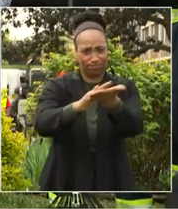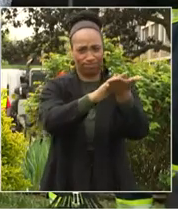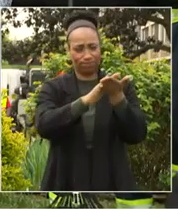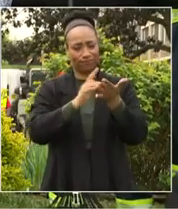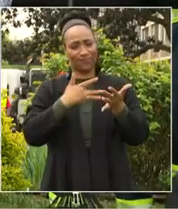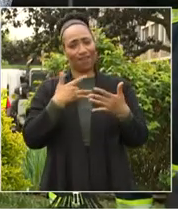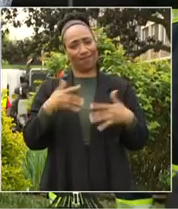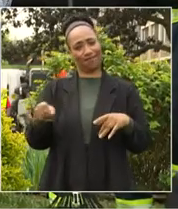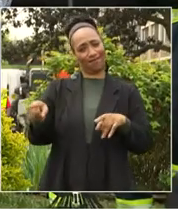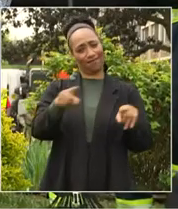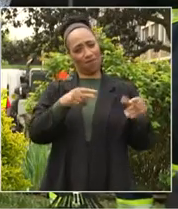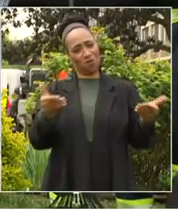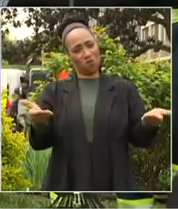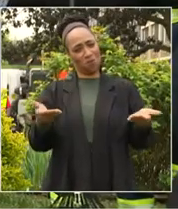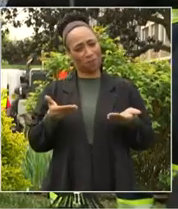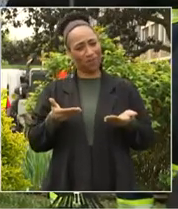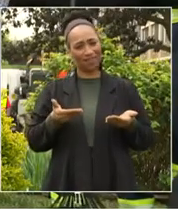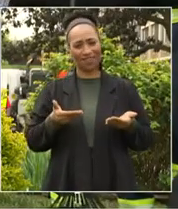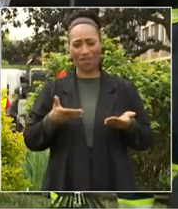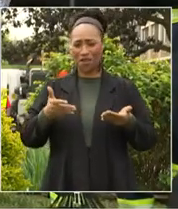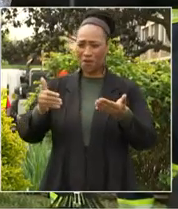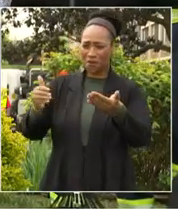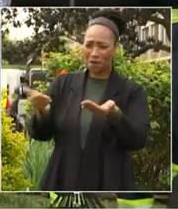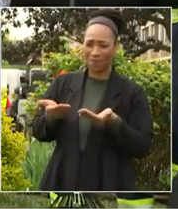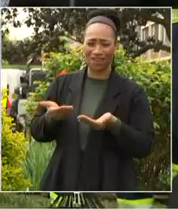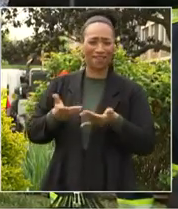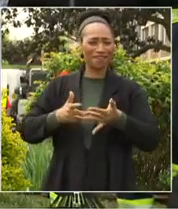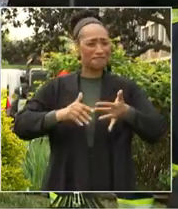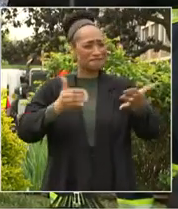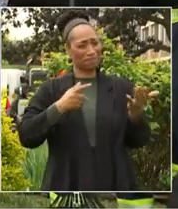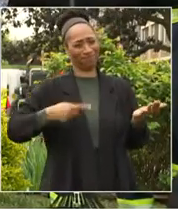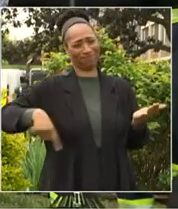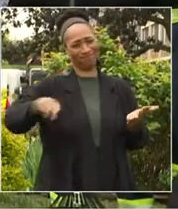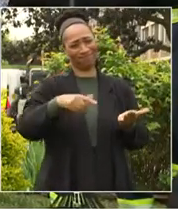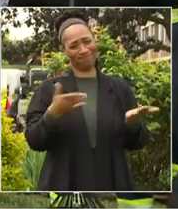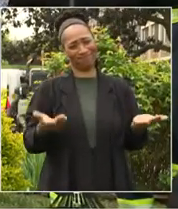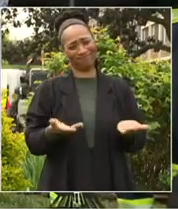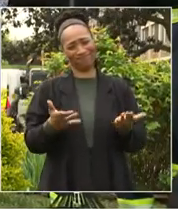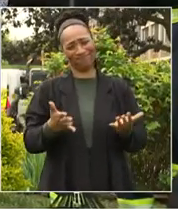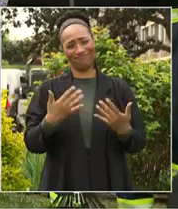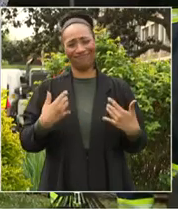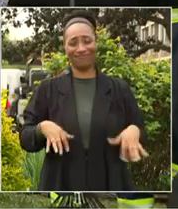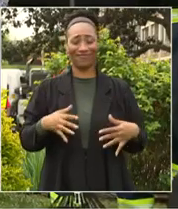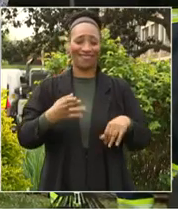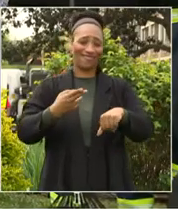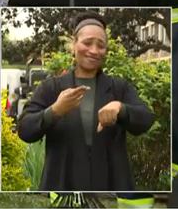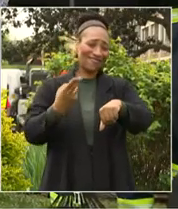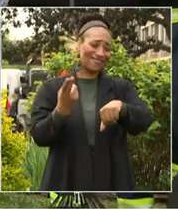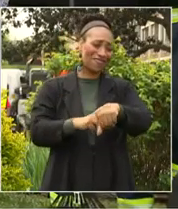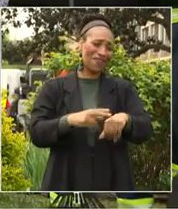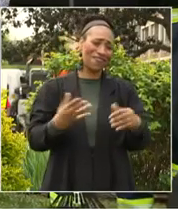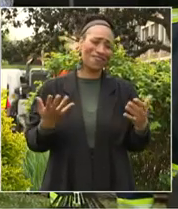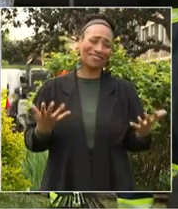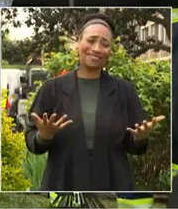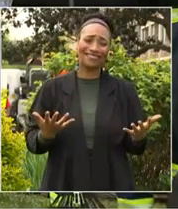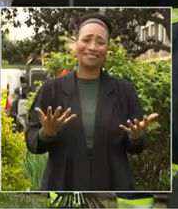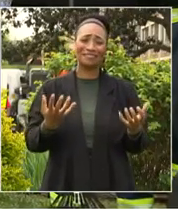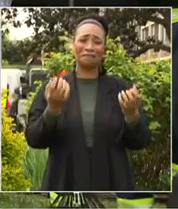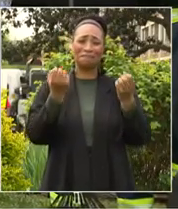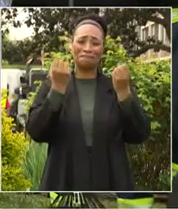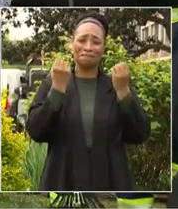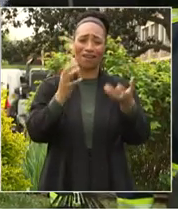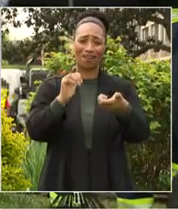businesses. And of course, our cleanup efforts are a multi-agency work, and